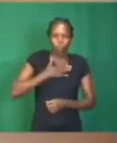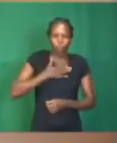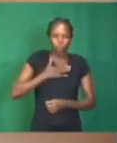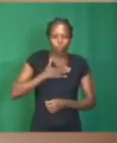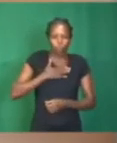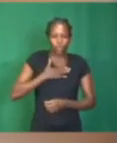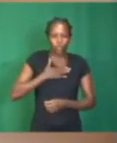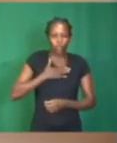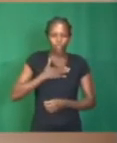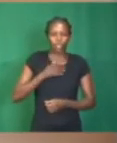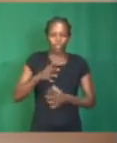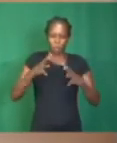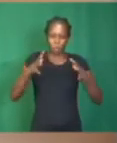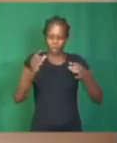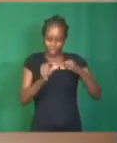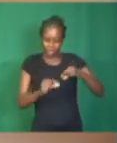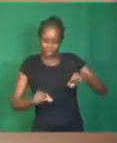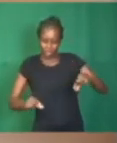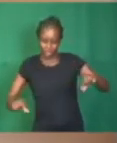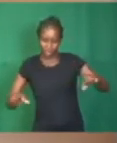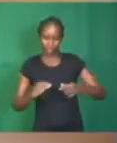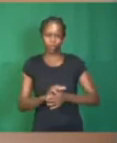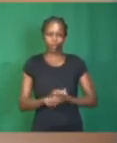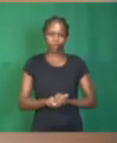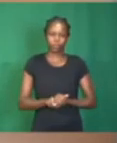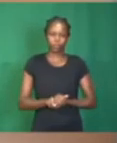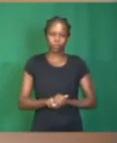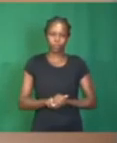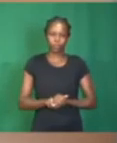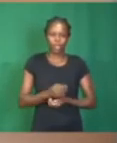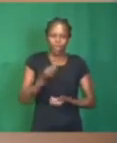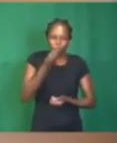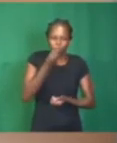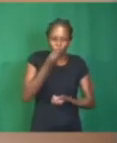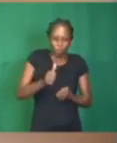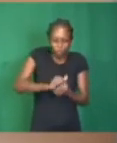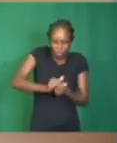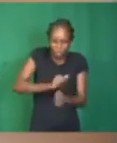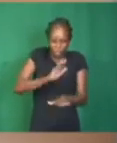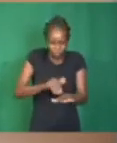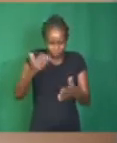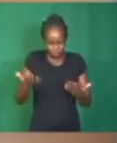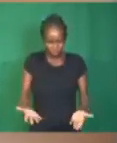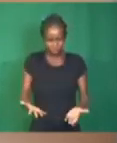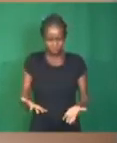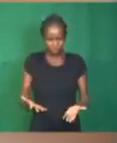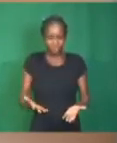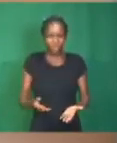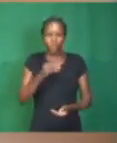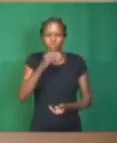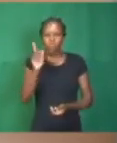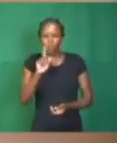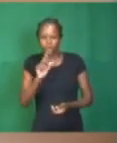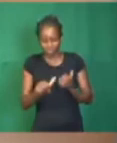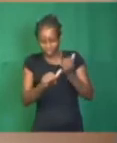the larger intestines, and then from there the undigested food called the feces is taken